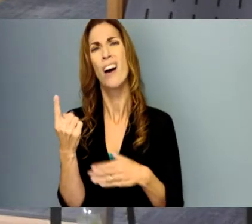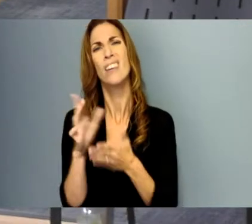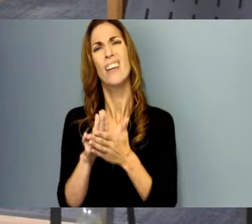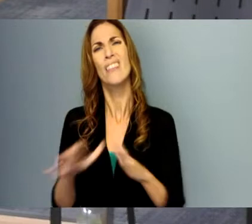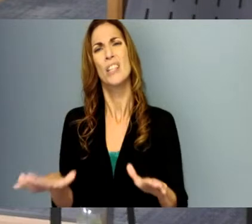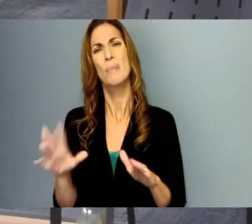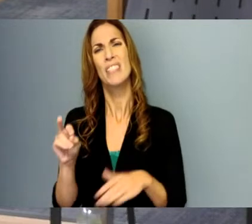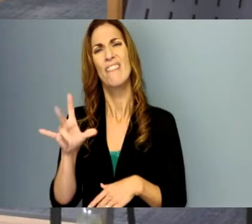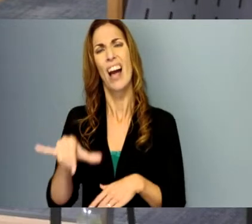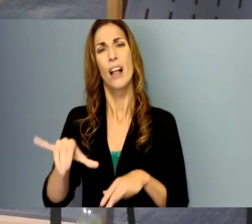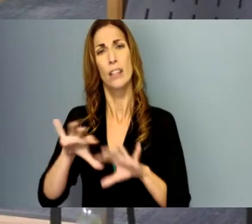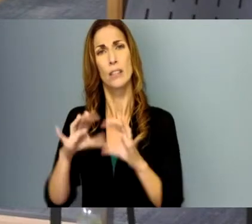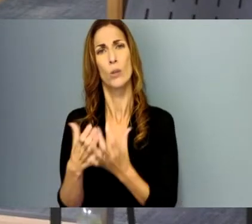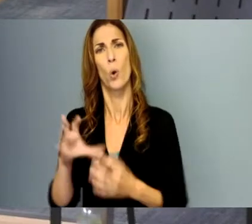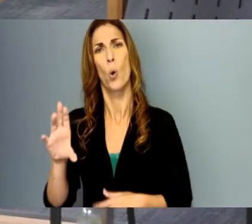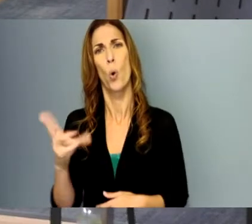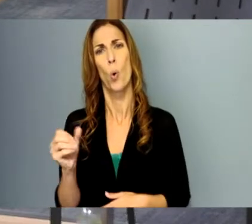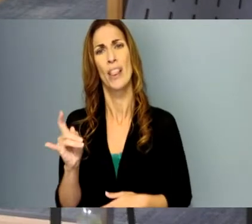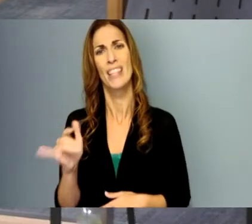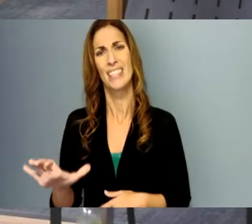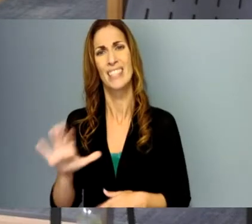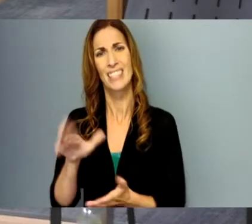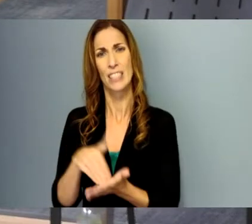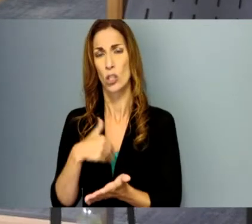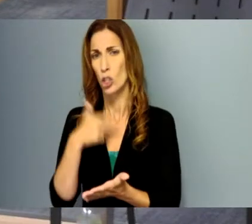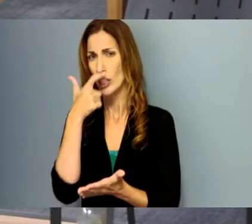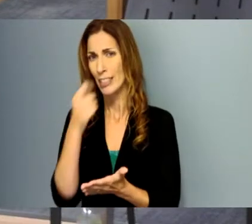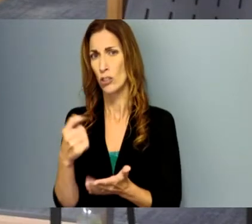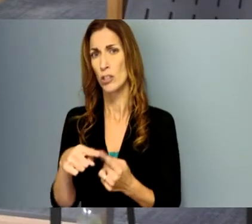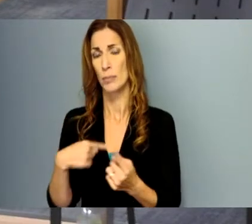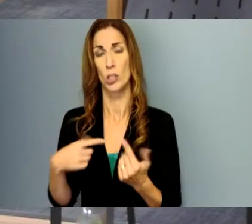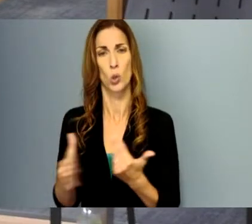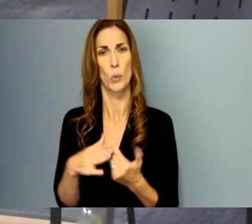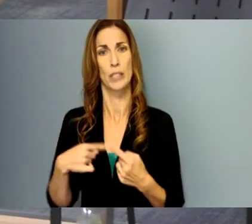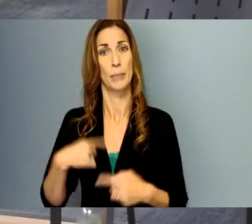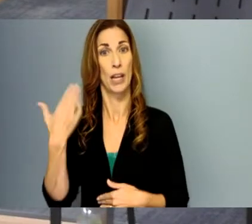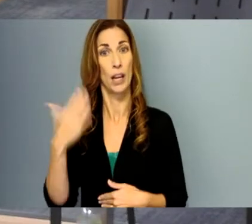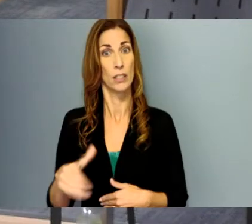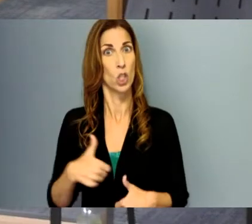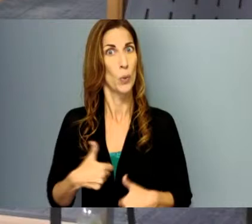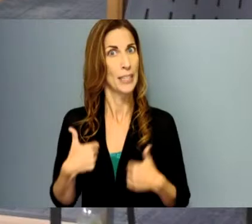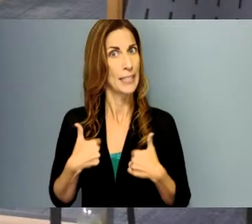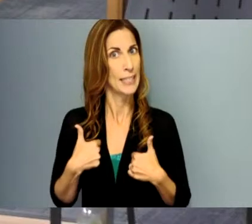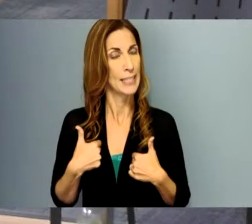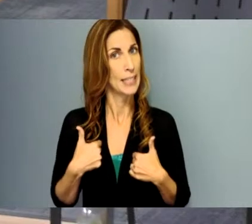Holistic Center, looks really interesting to me. I can't believe it's so close to me. I didn't know it existed.